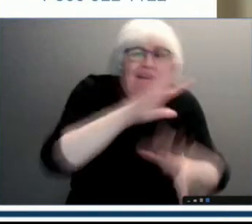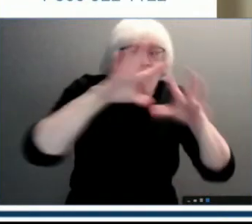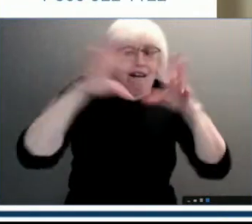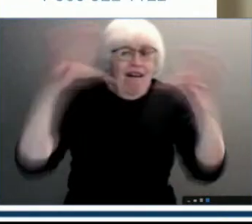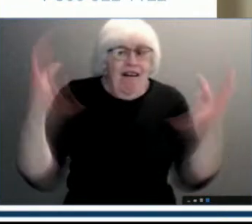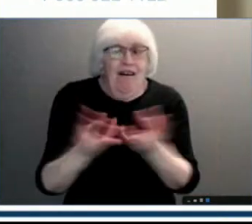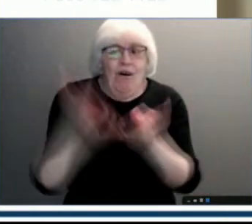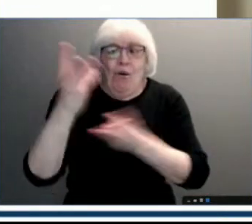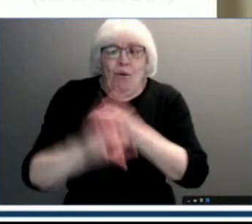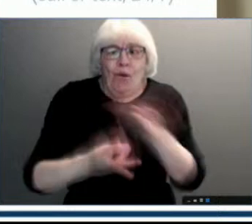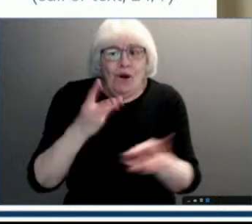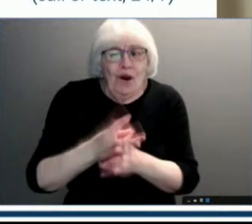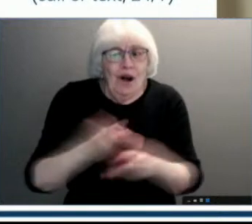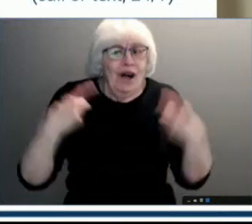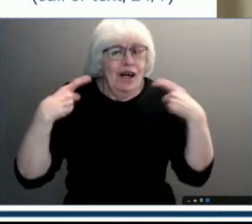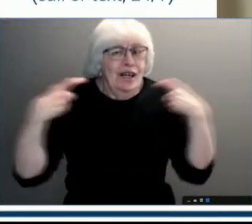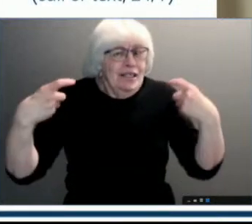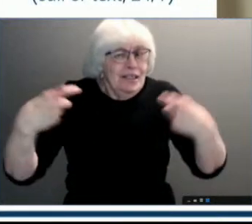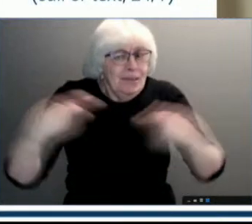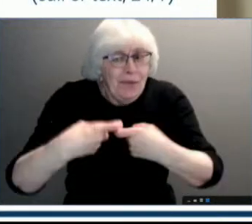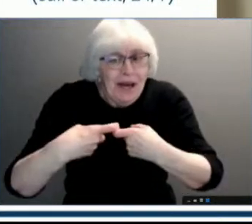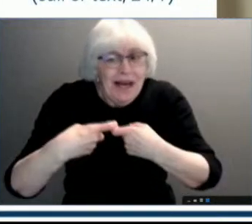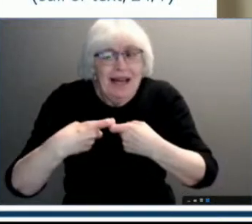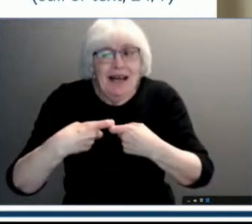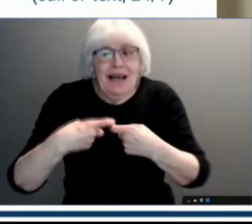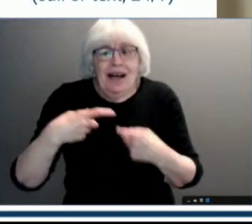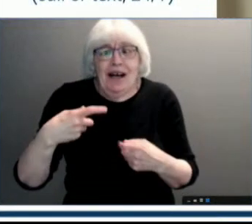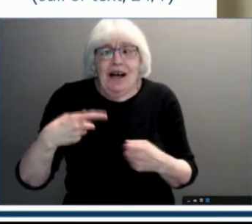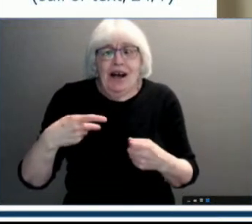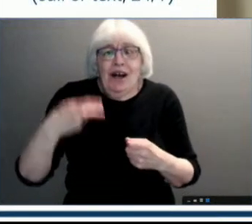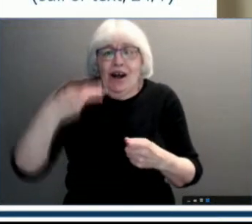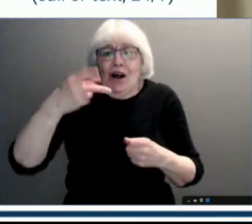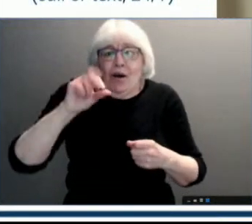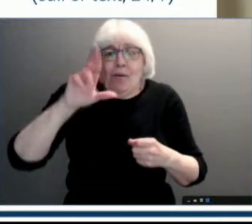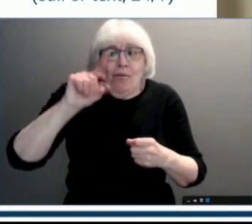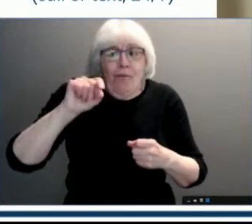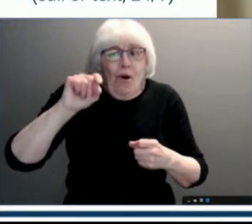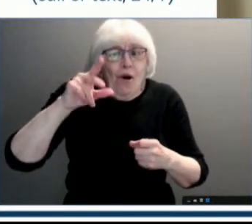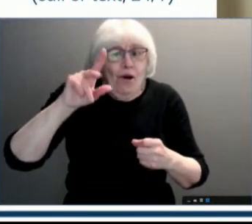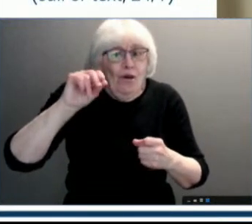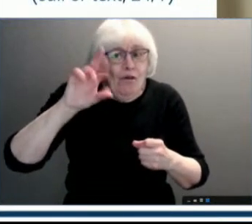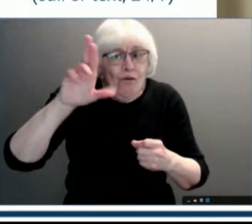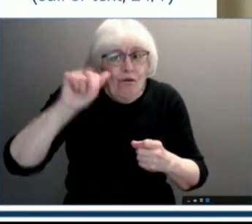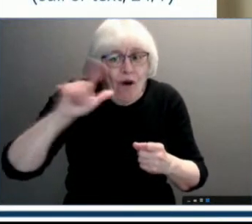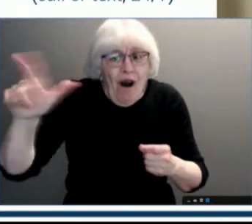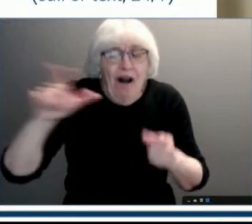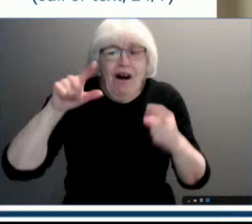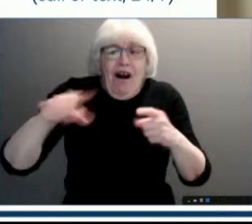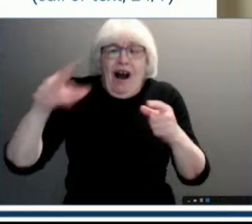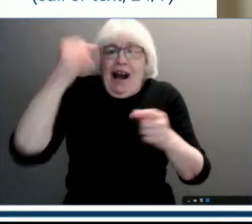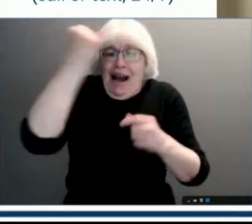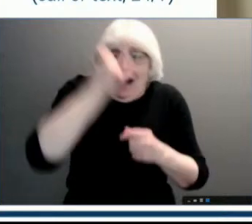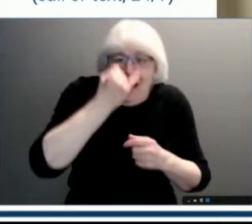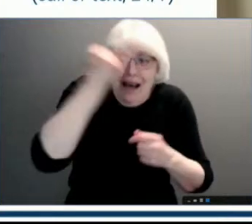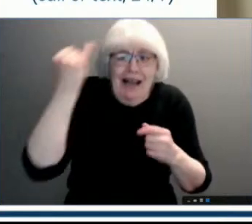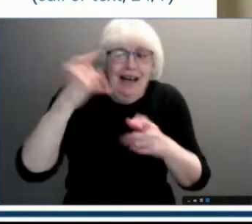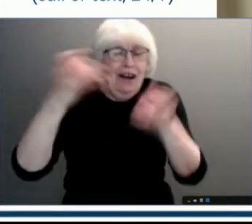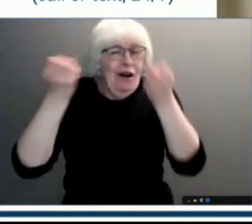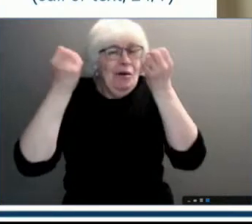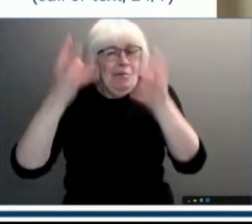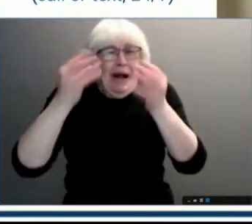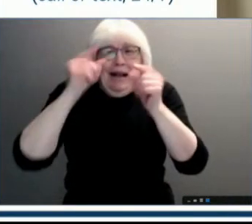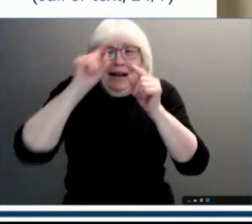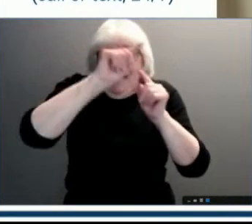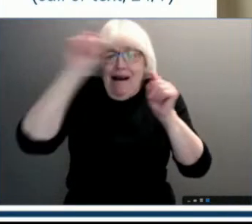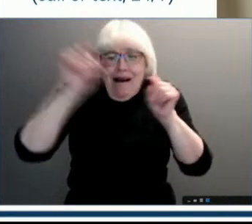and many others have all registered record numbers of new cases. Other provinces are also hitting records. The reality is Omicron is